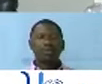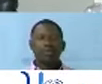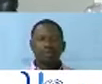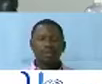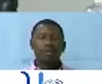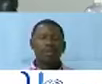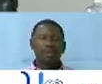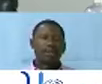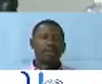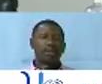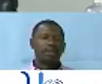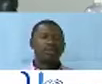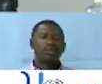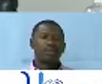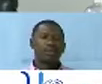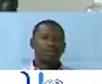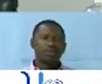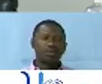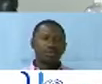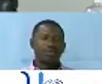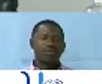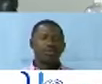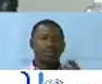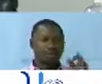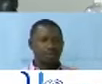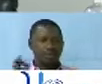prosecutors. Okay, I'll come to that. But before that,